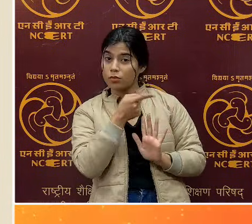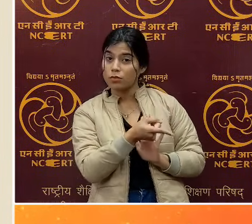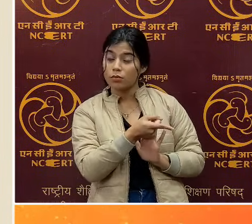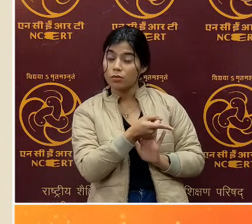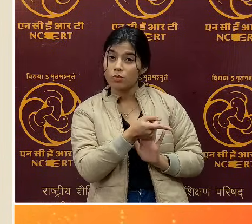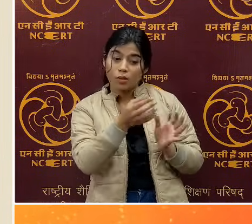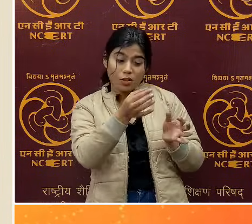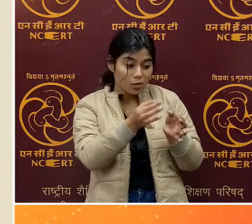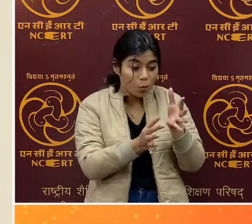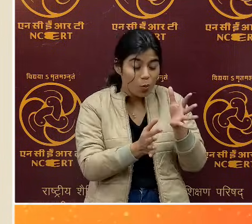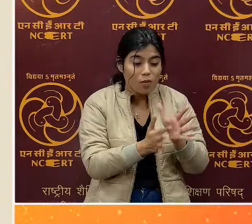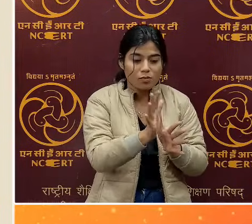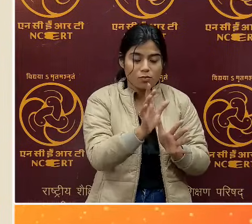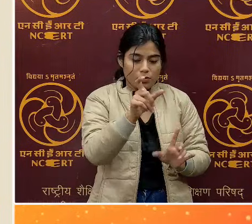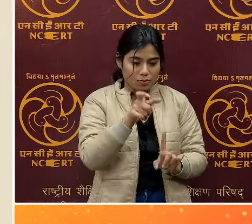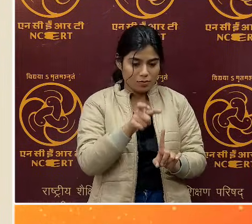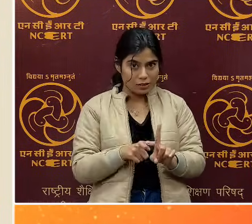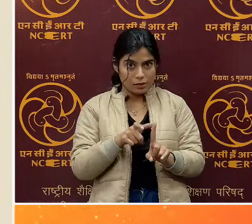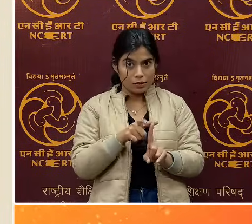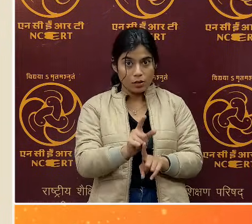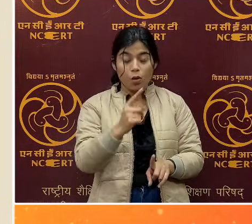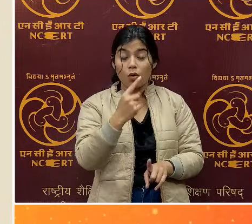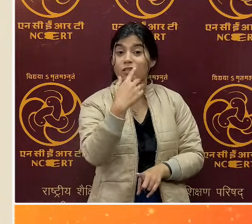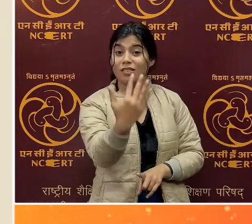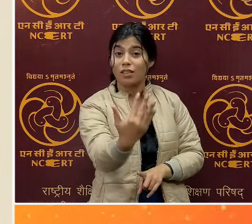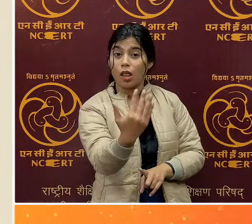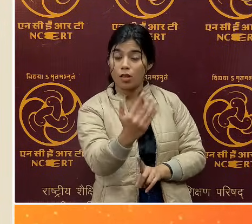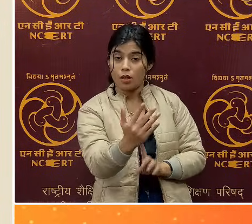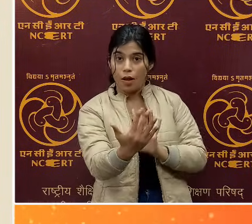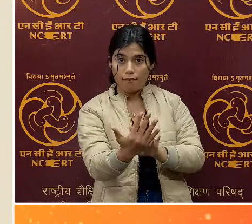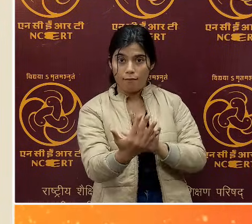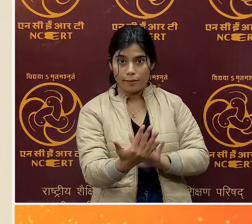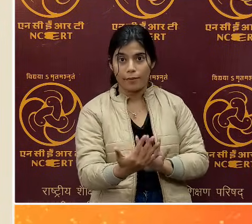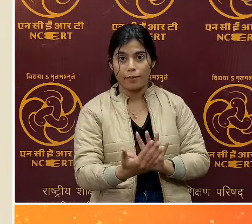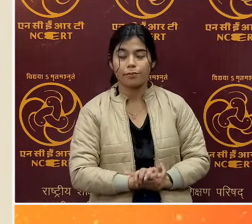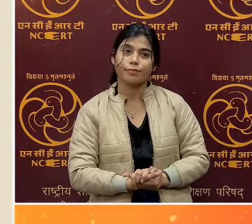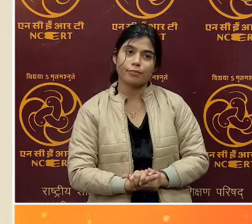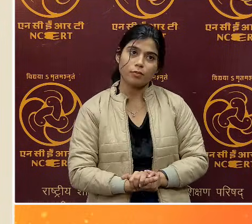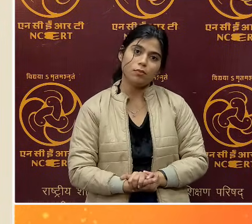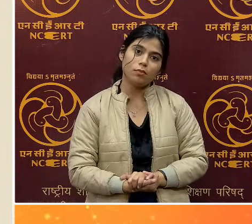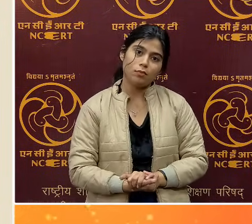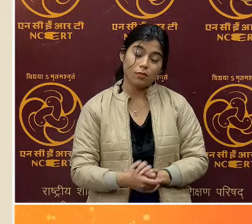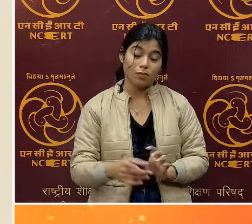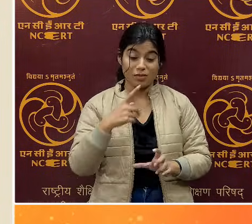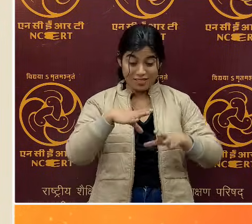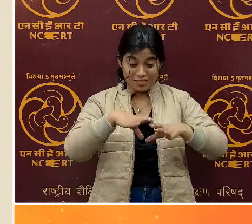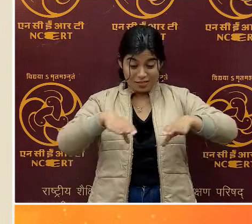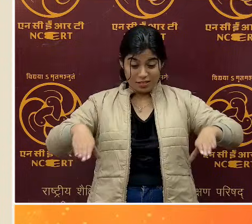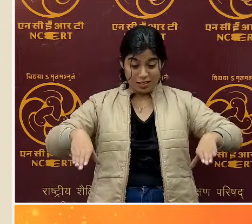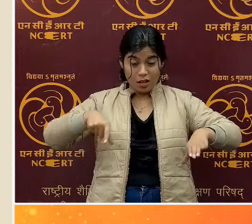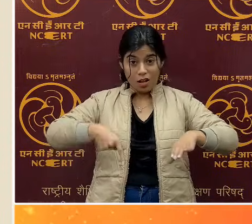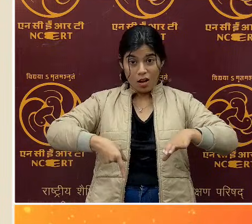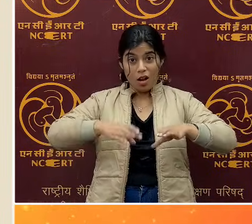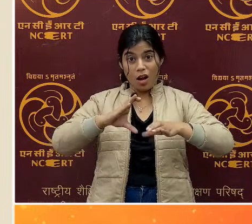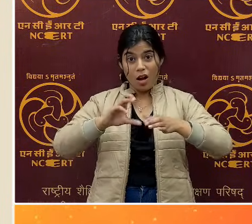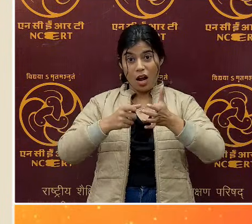candle. Then we take a screen, right? Cardboard, rather I will Okay. say that. We take a cardboard,